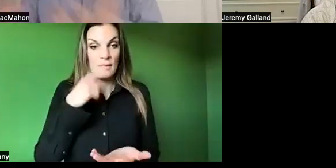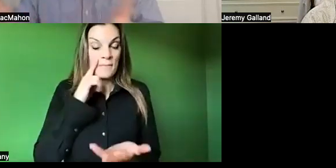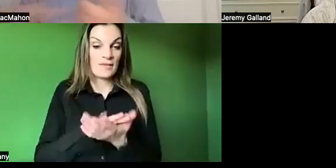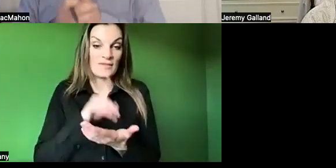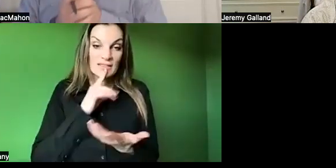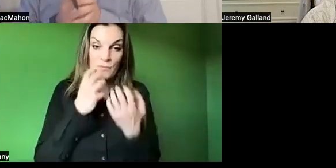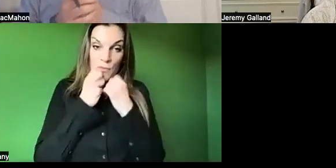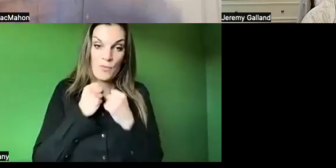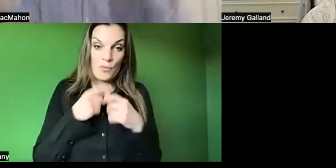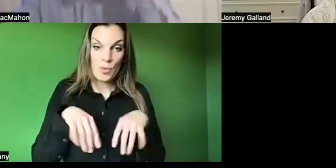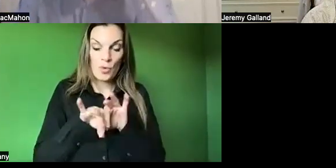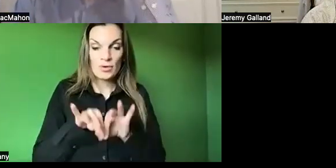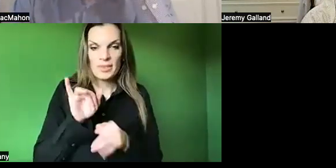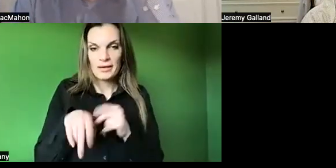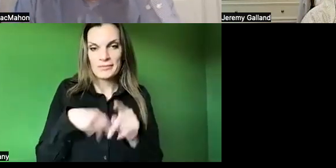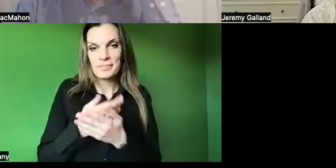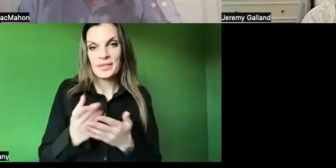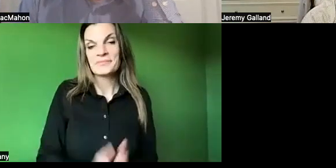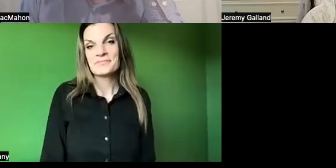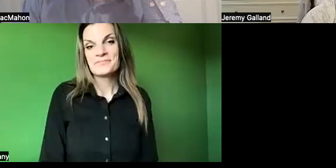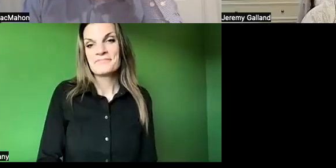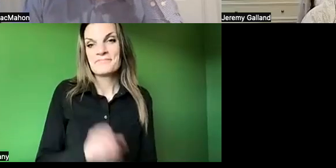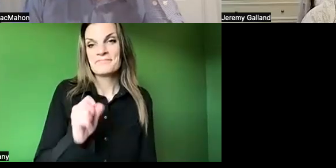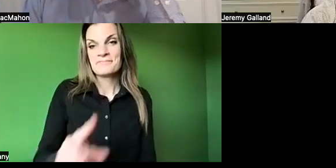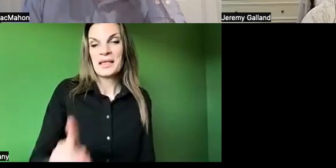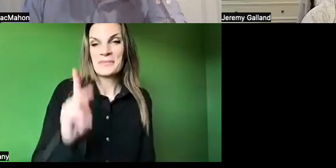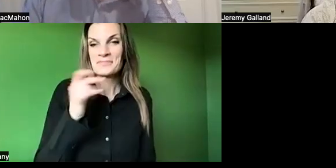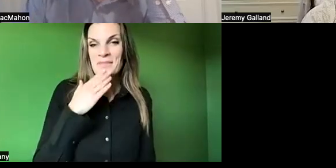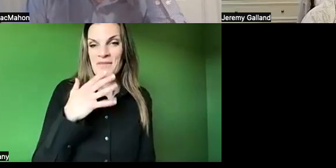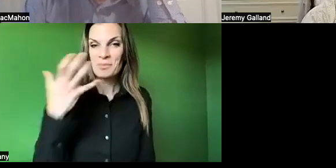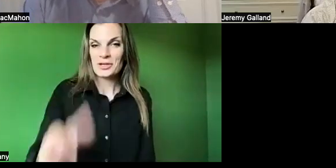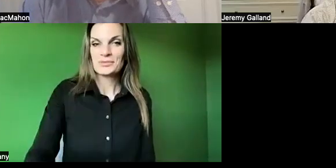important about it, that's my answer. Okay, thank you very much.